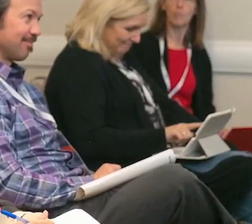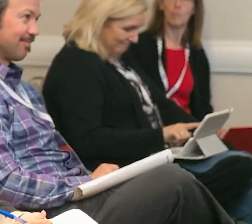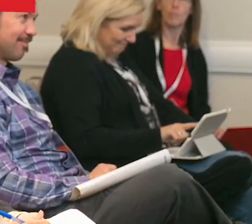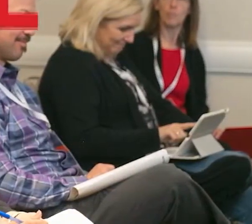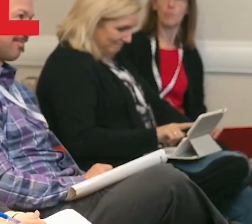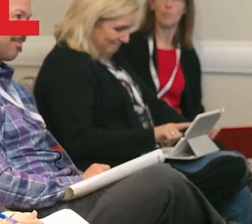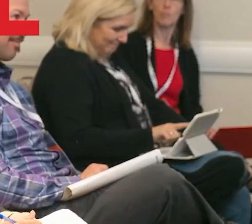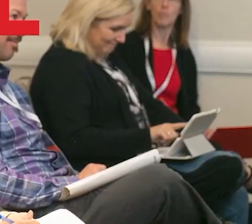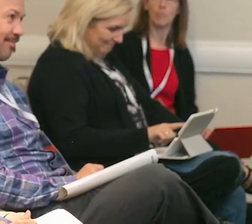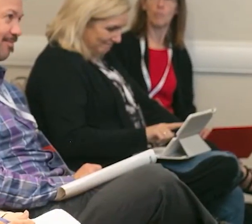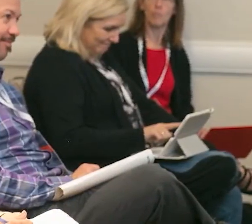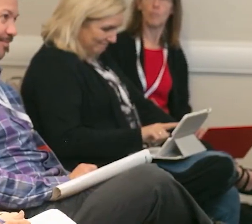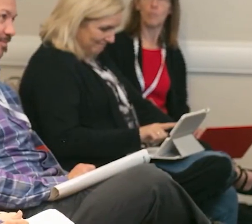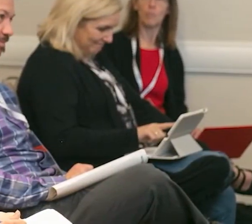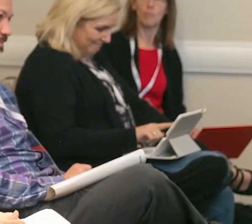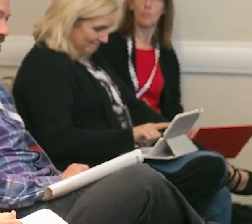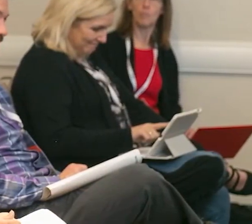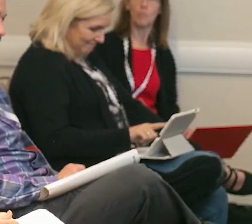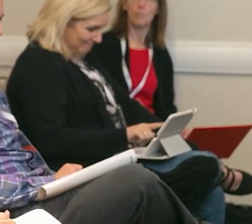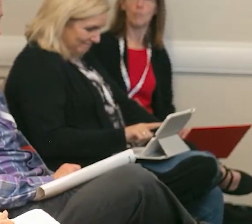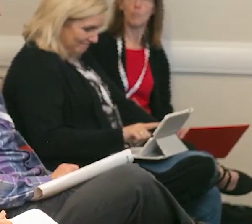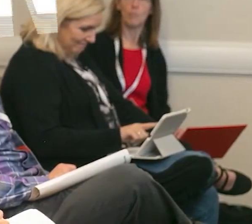Engage, share, and learn.